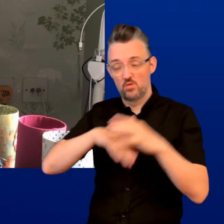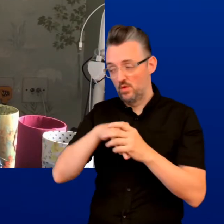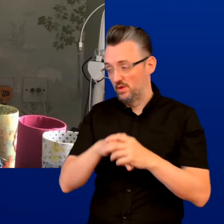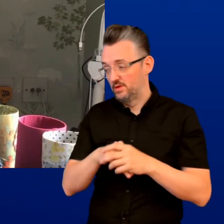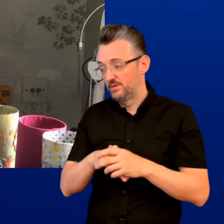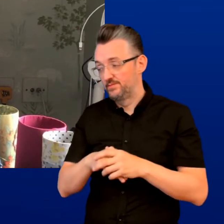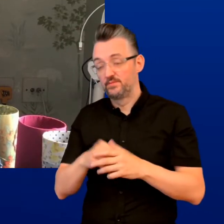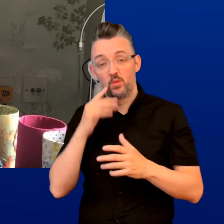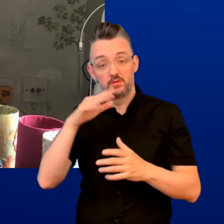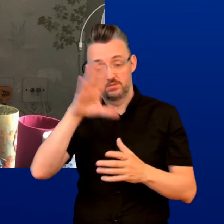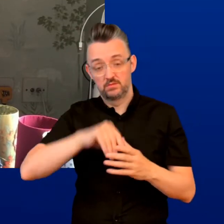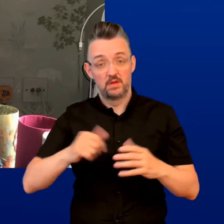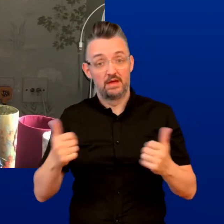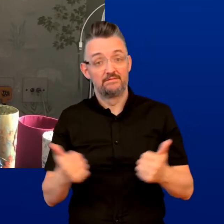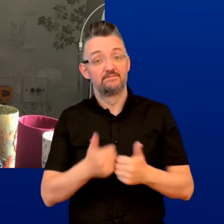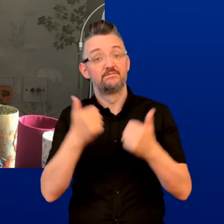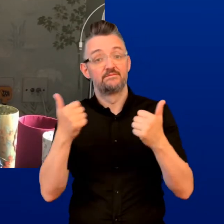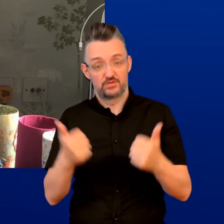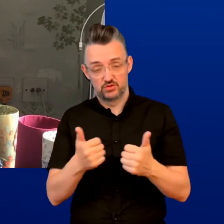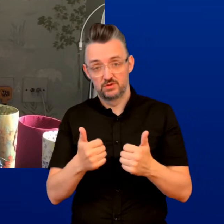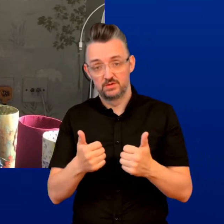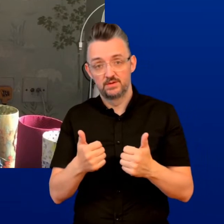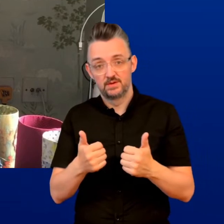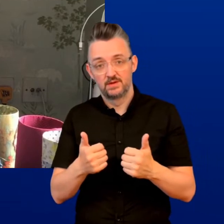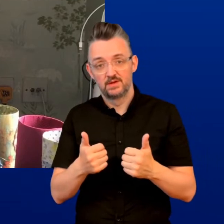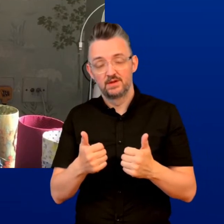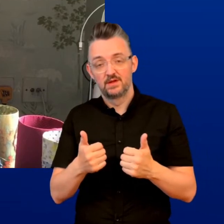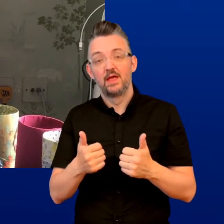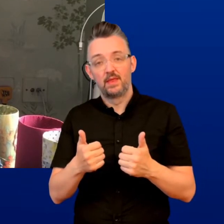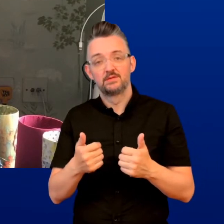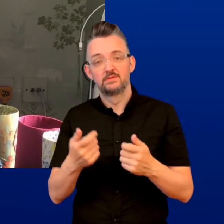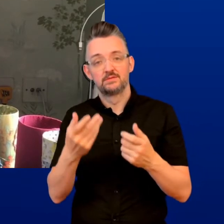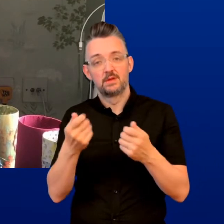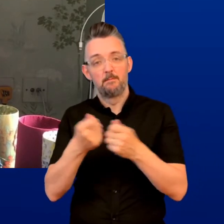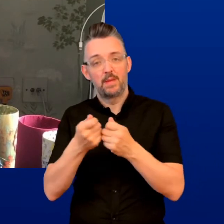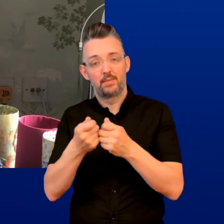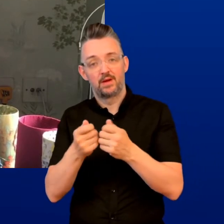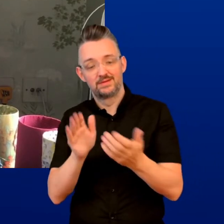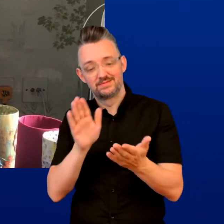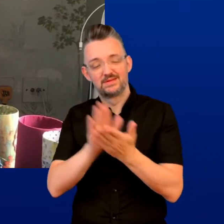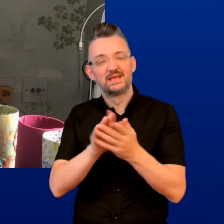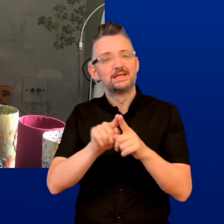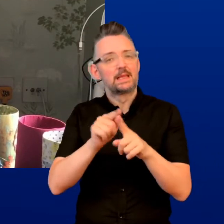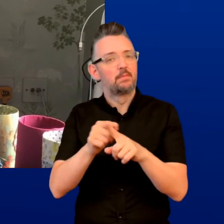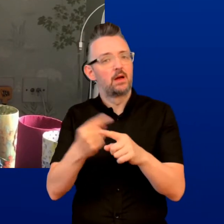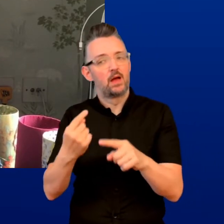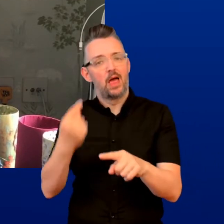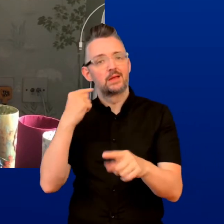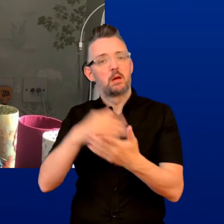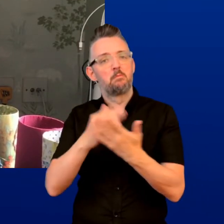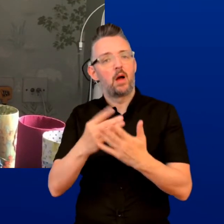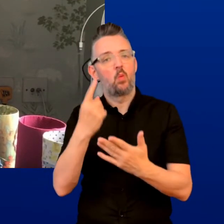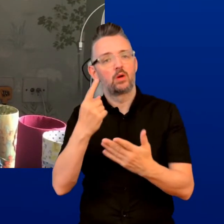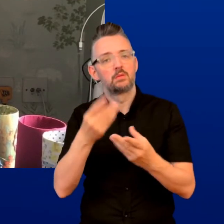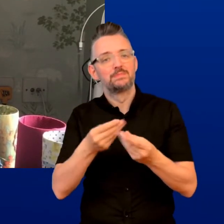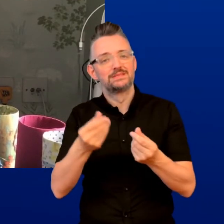Then once you've got all that, then you stick your paper on like you did with the material on the other